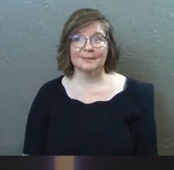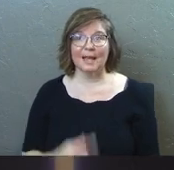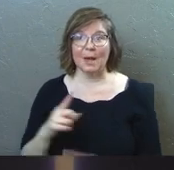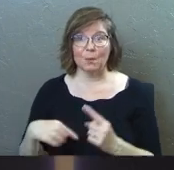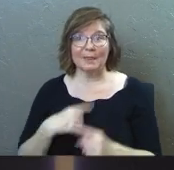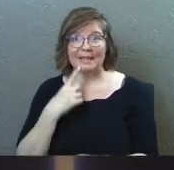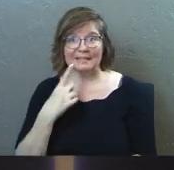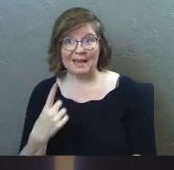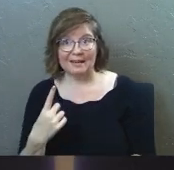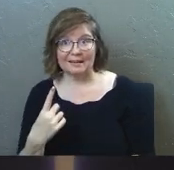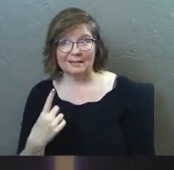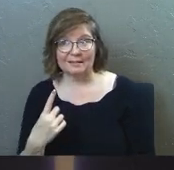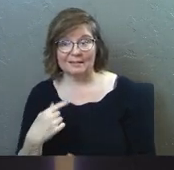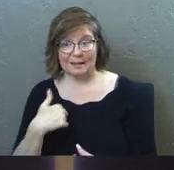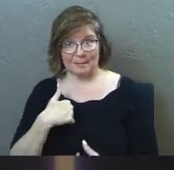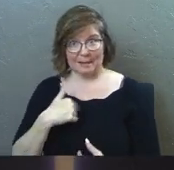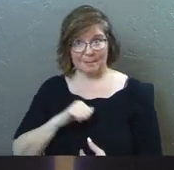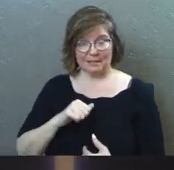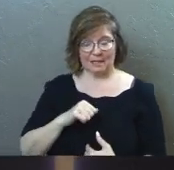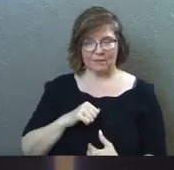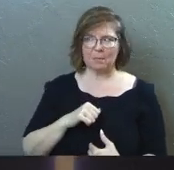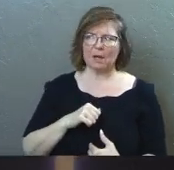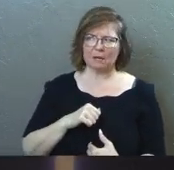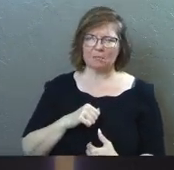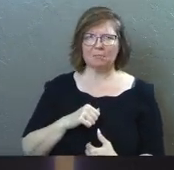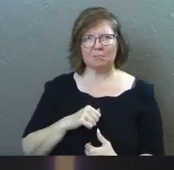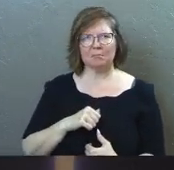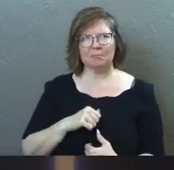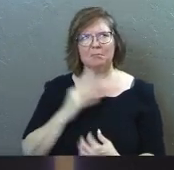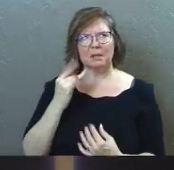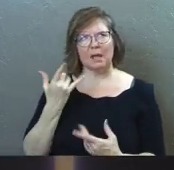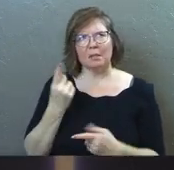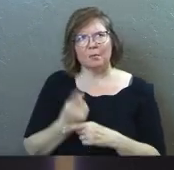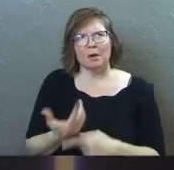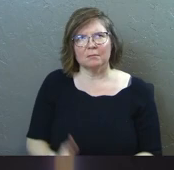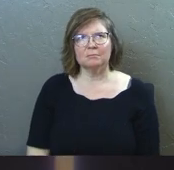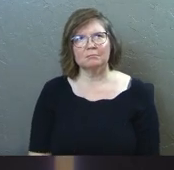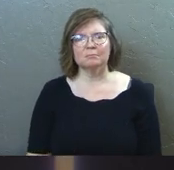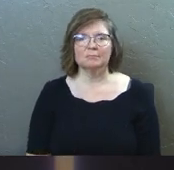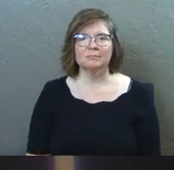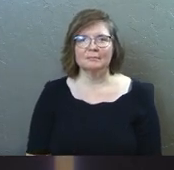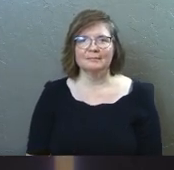Whoa. And when they said it internally, I'm like, yeah, that's probably right.